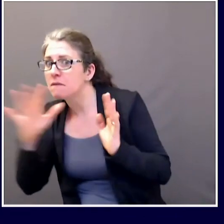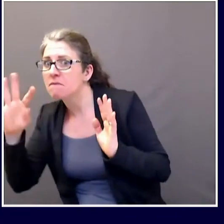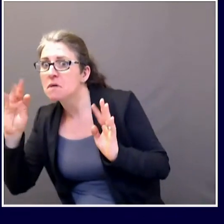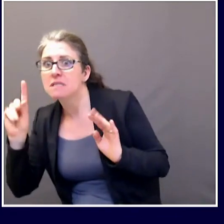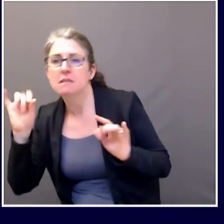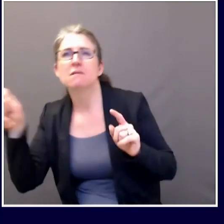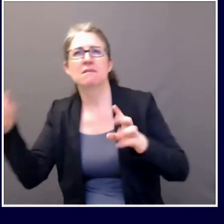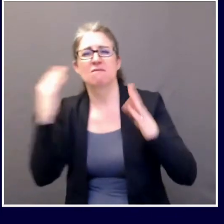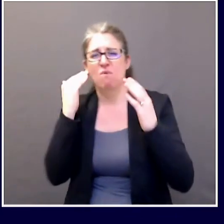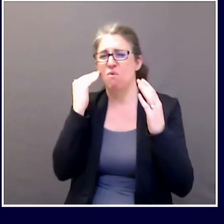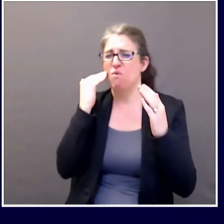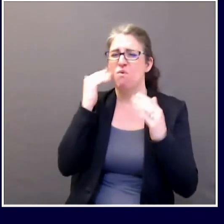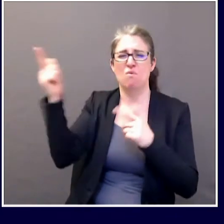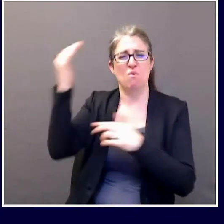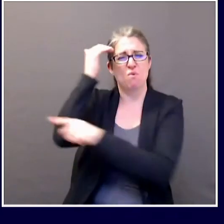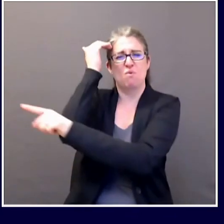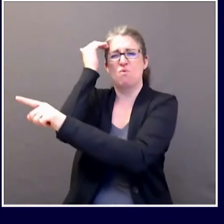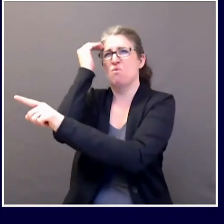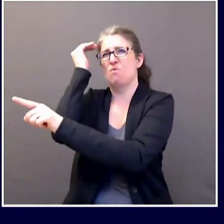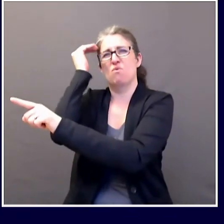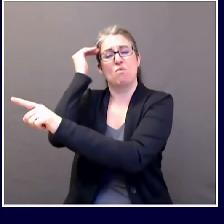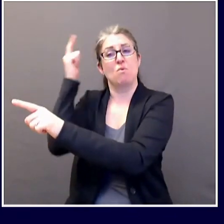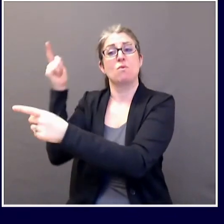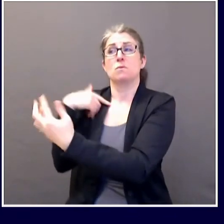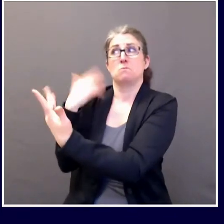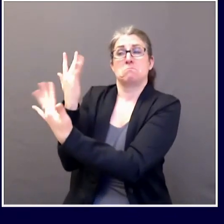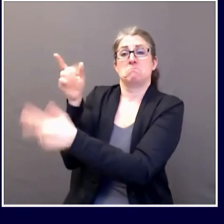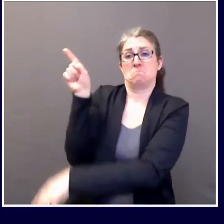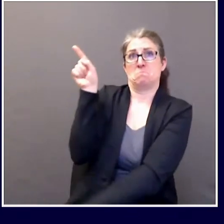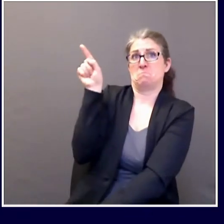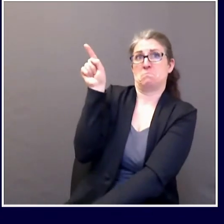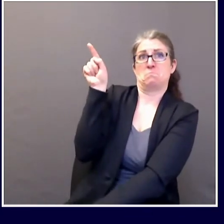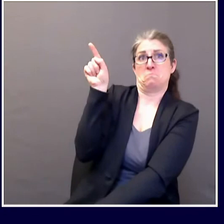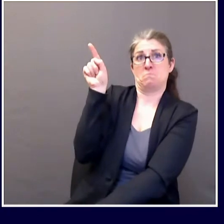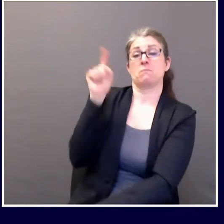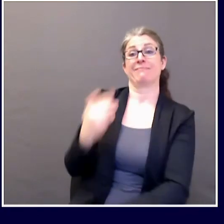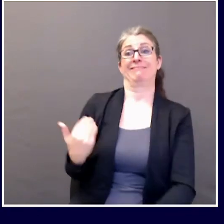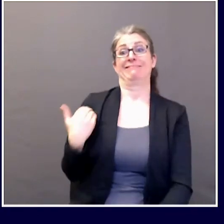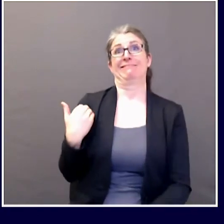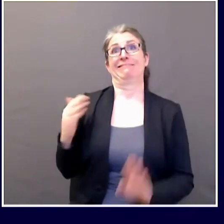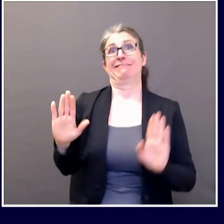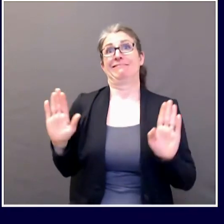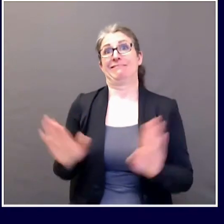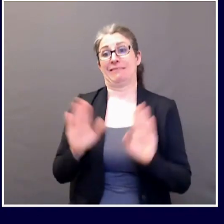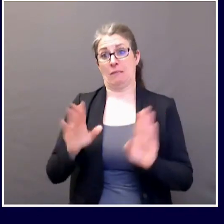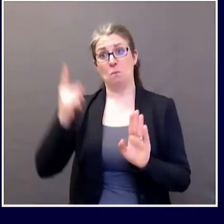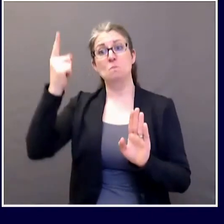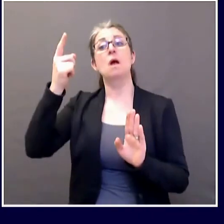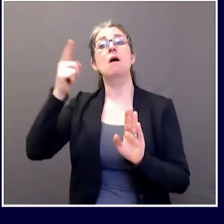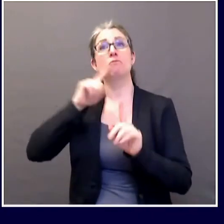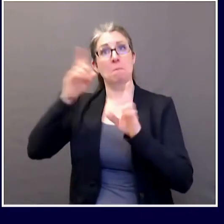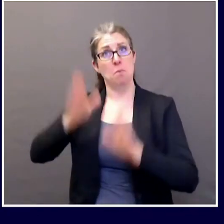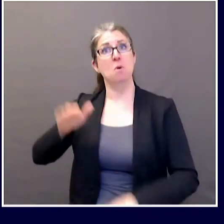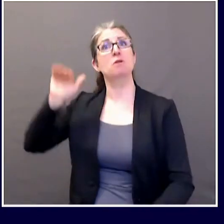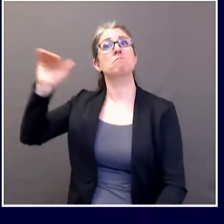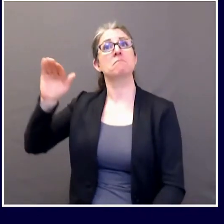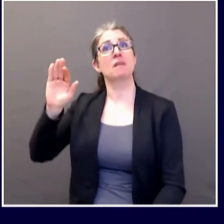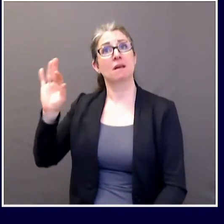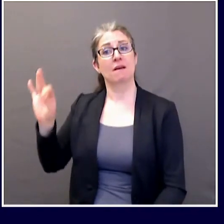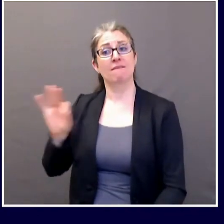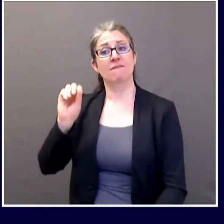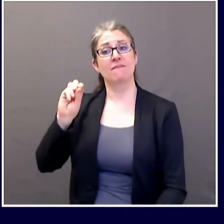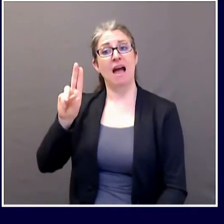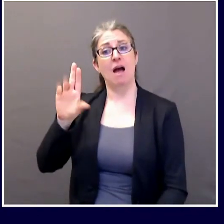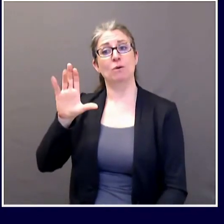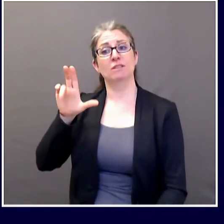For example, on Sunday, Dr. Fauci, when asked this exact question, was cautious. He expressed skepticism toward